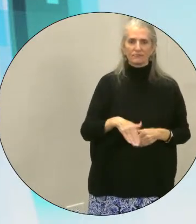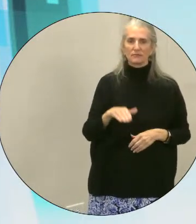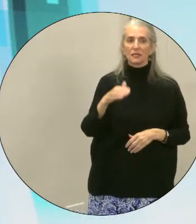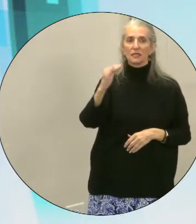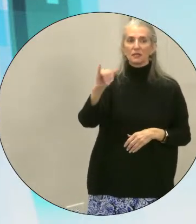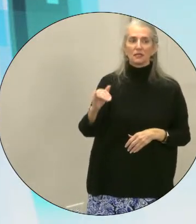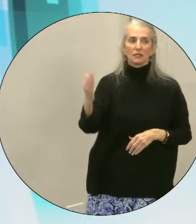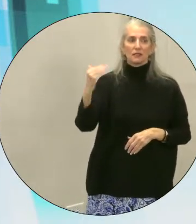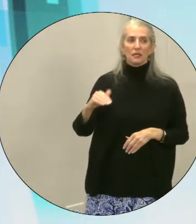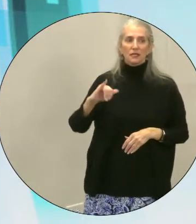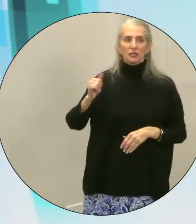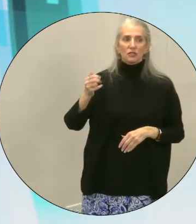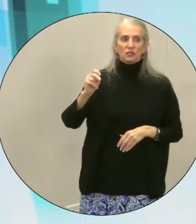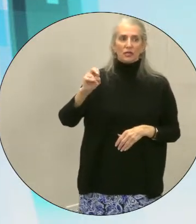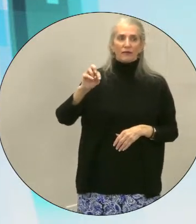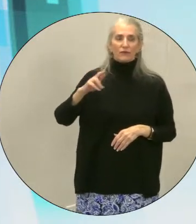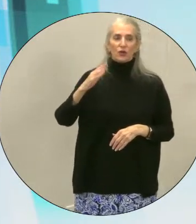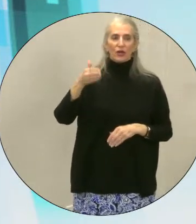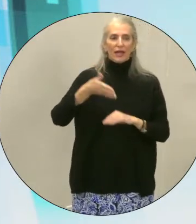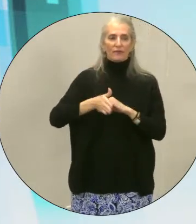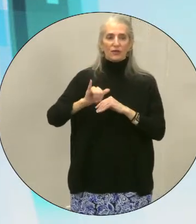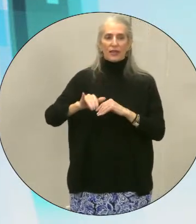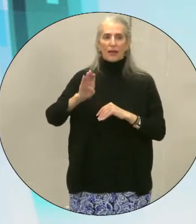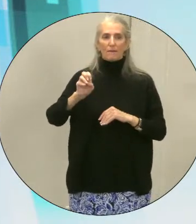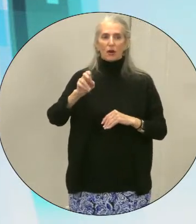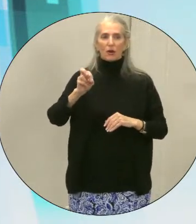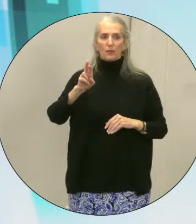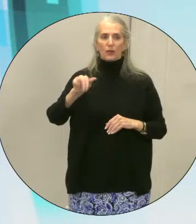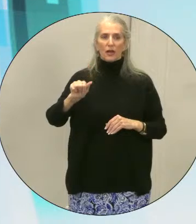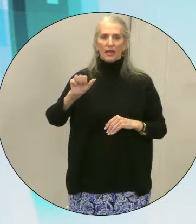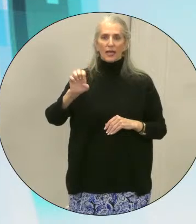proceed. After that is Barbara Ellis.